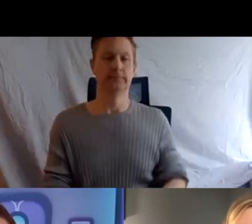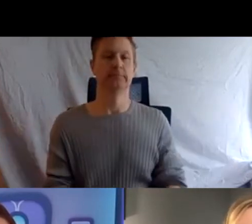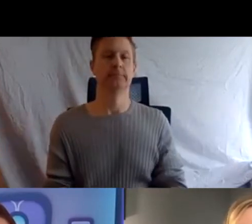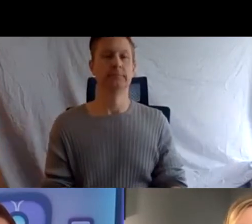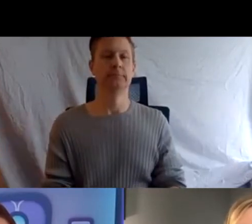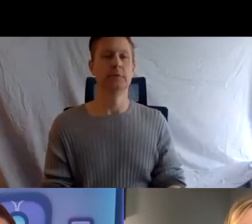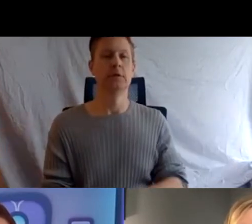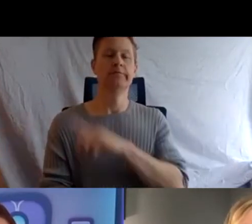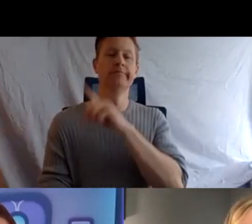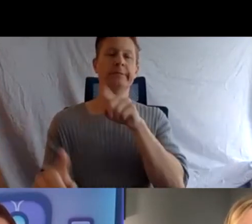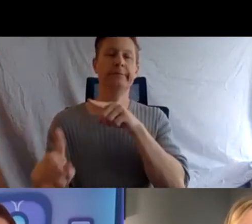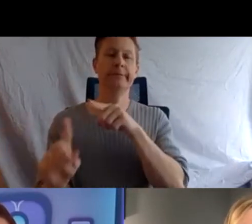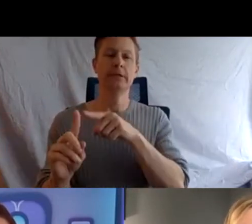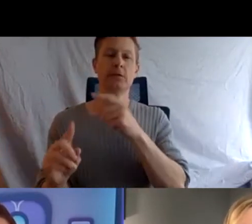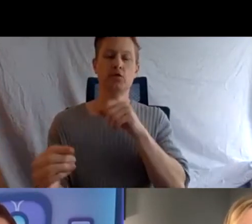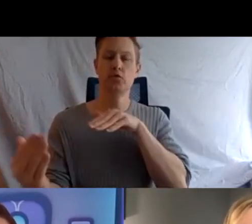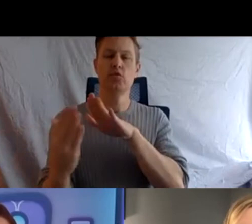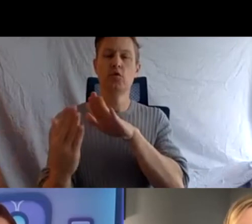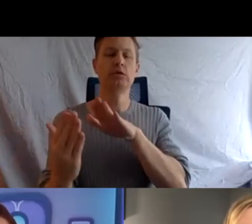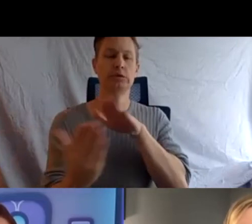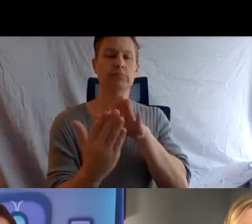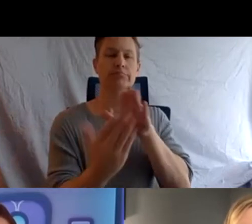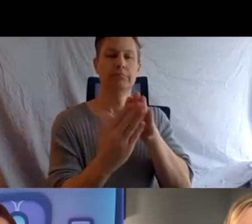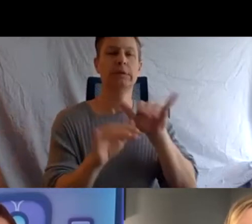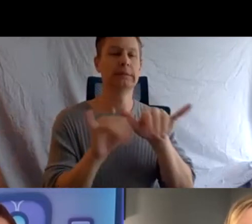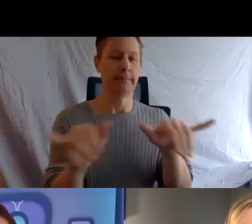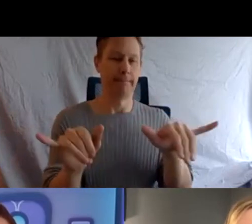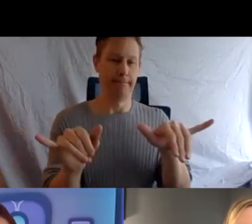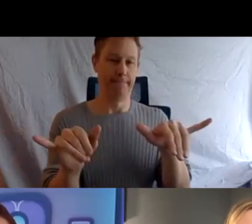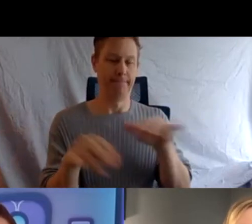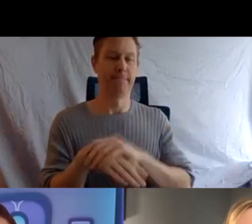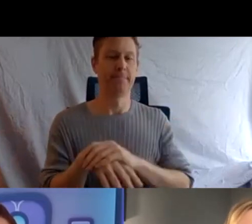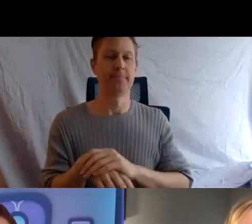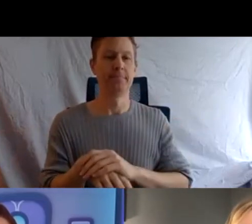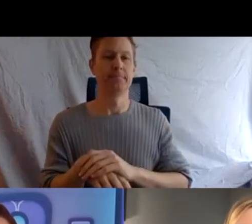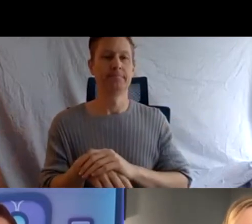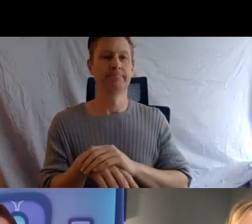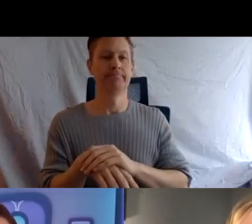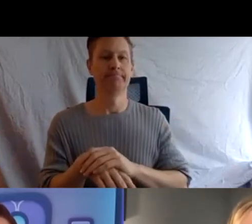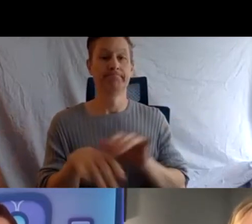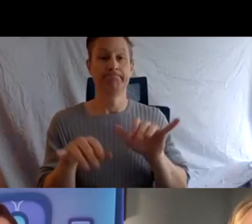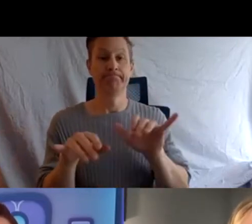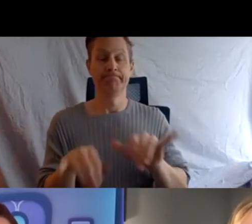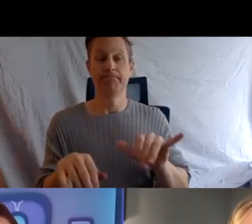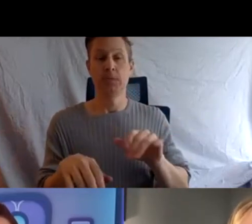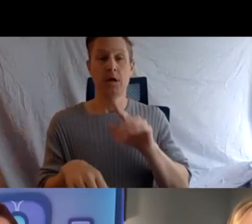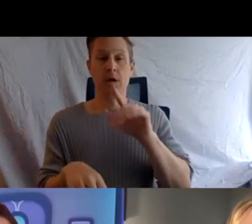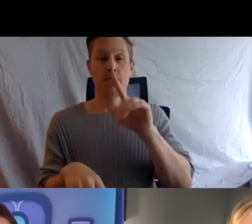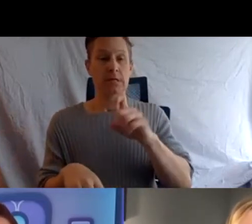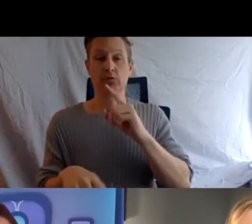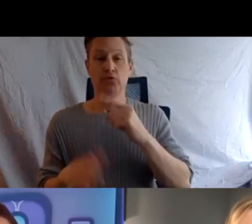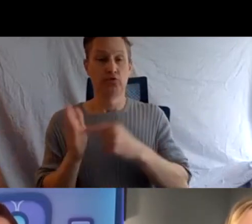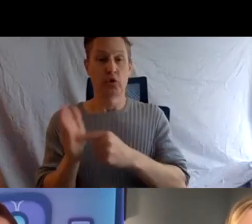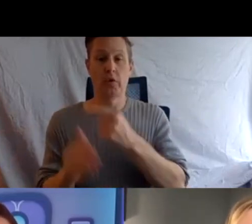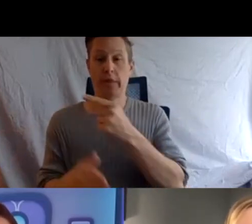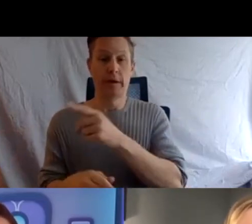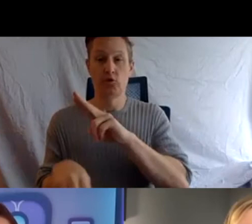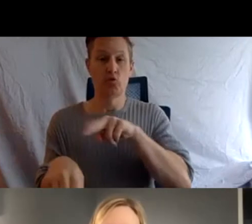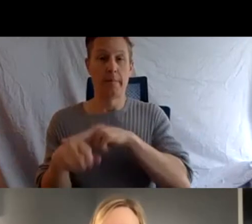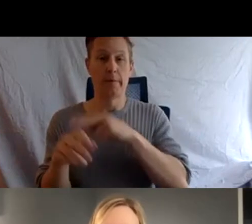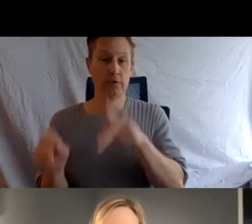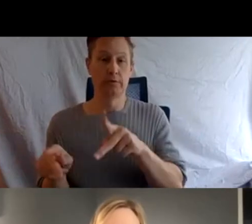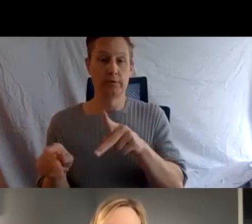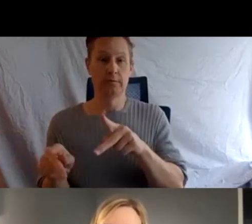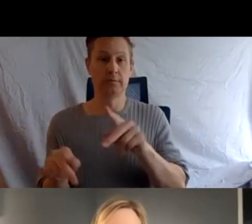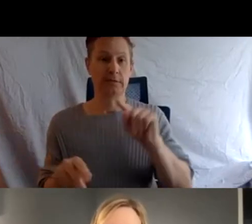though, I think you approach them all the same. You just have to have them shown as a normal person, and Team Zenko did that